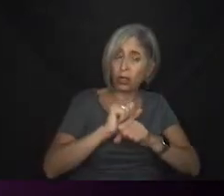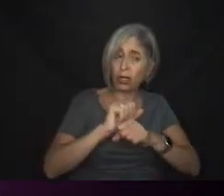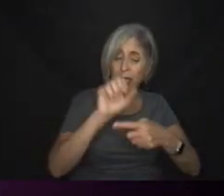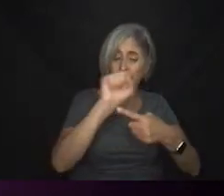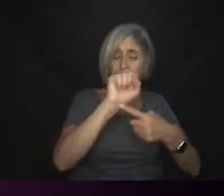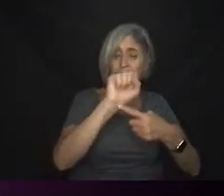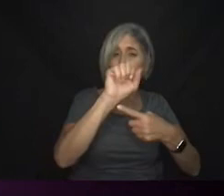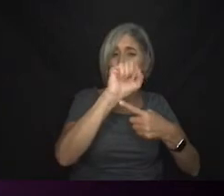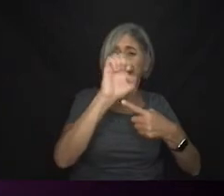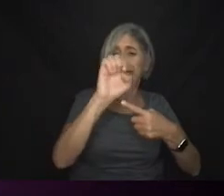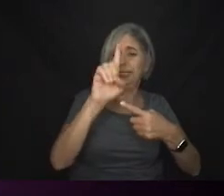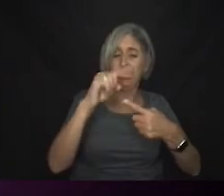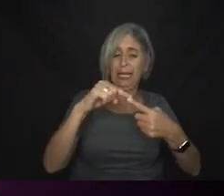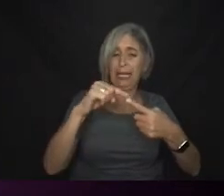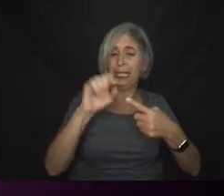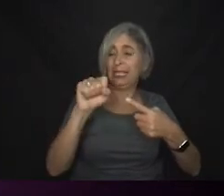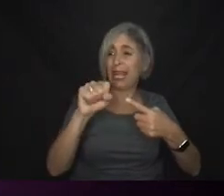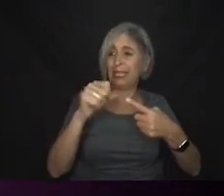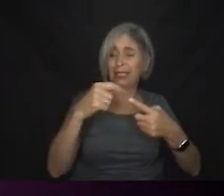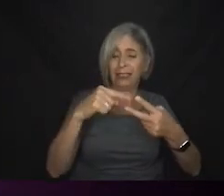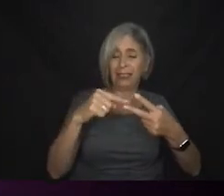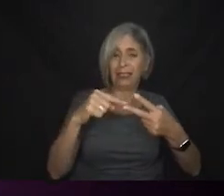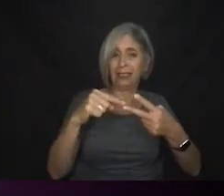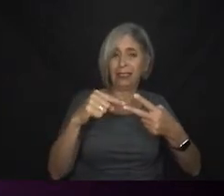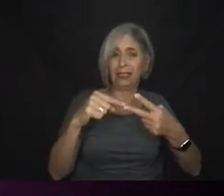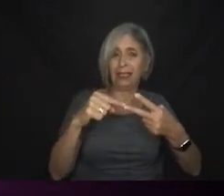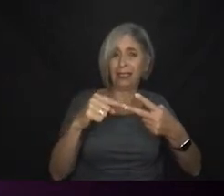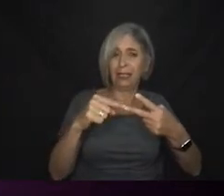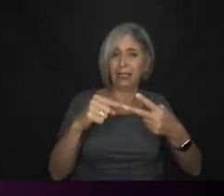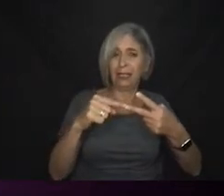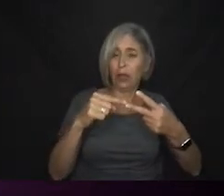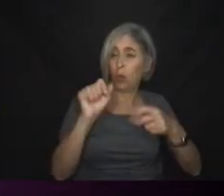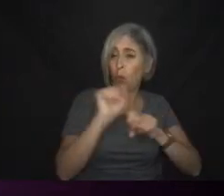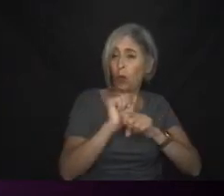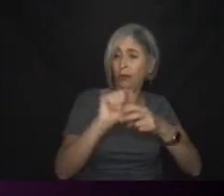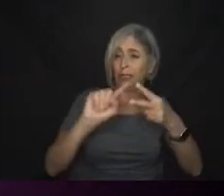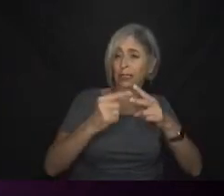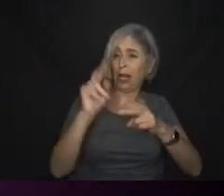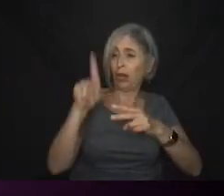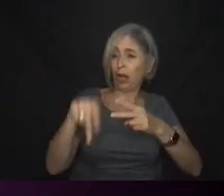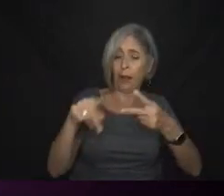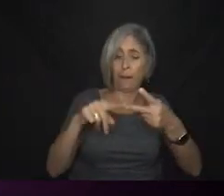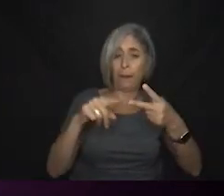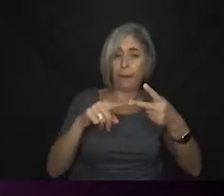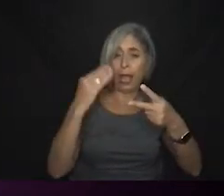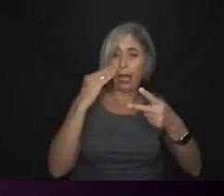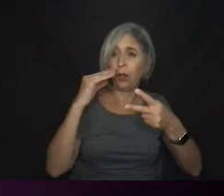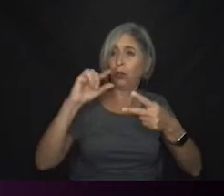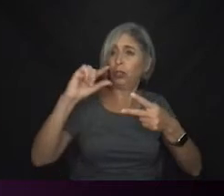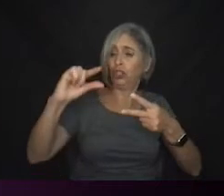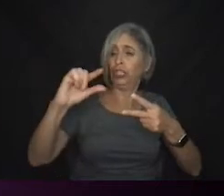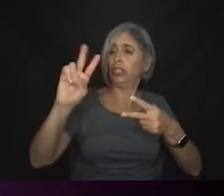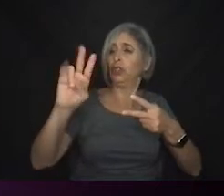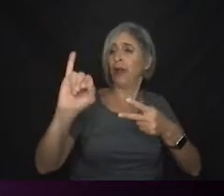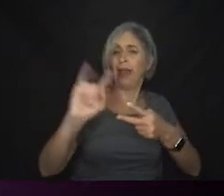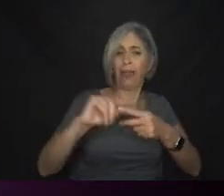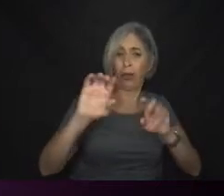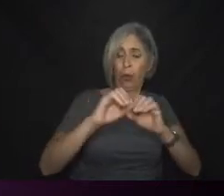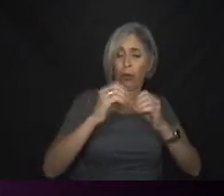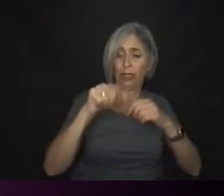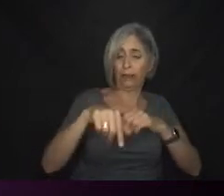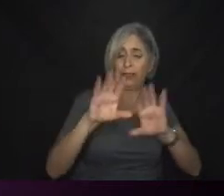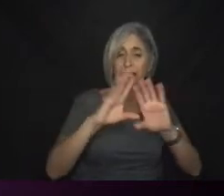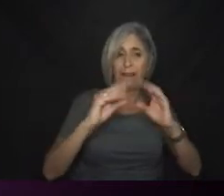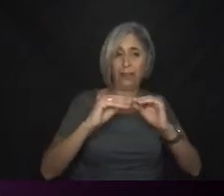scale? Yeah. Does Netlify or Vercel Cloud, do these things work at startup scale? I know G2I, the organizer of this